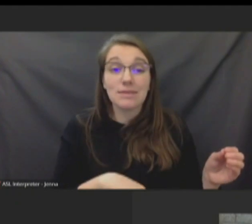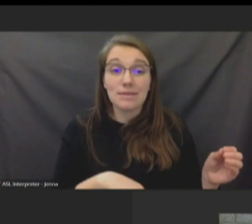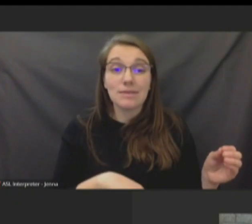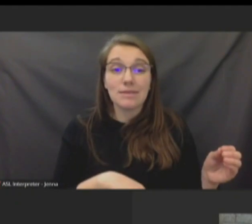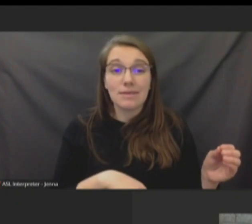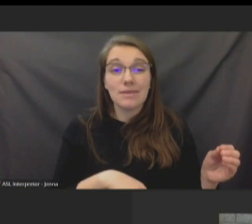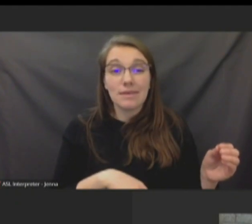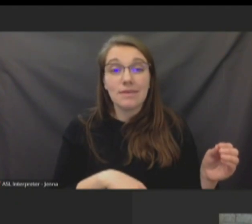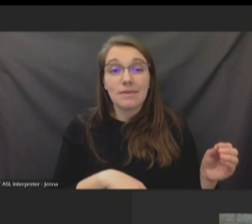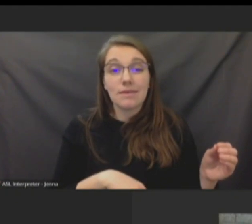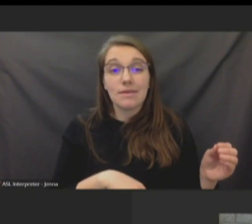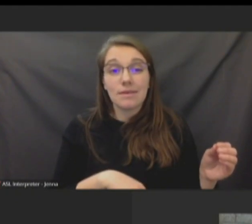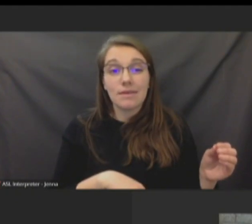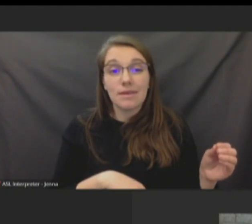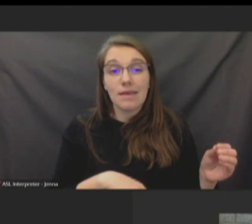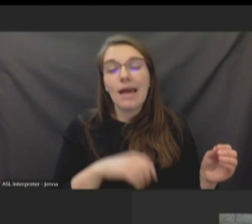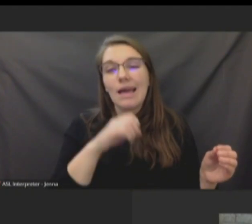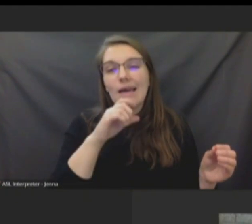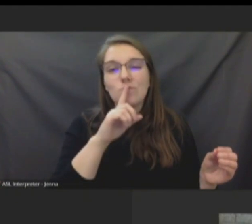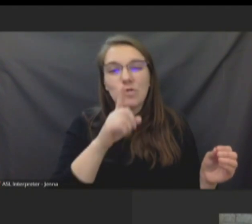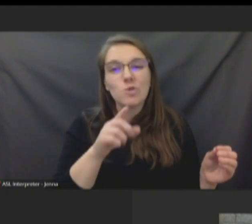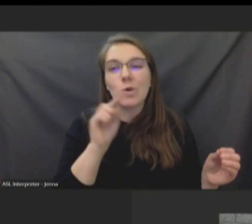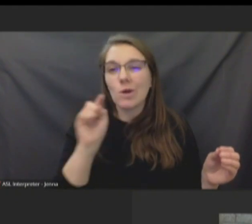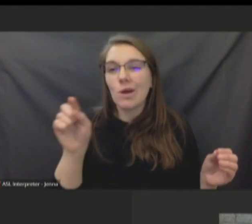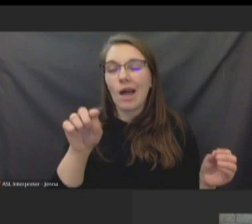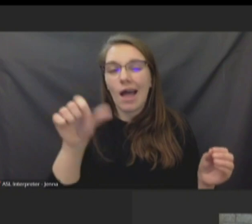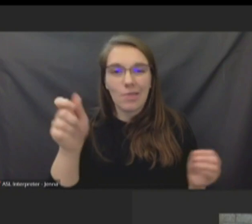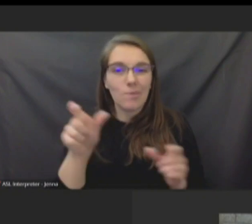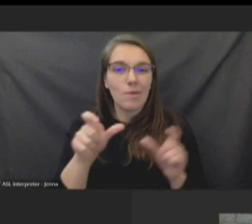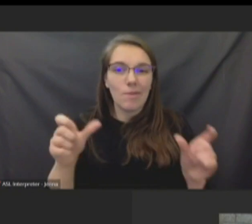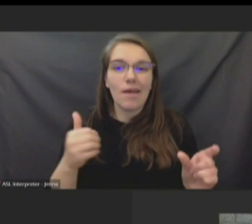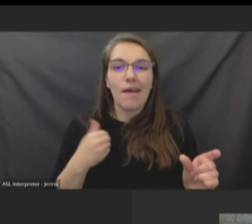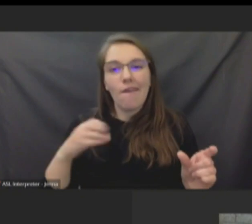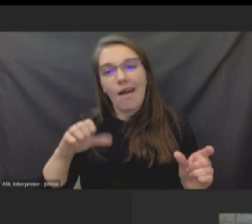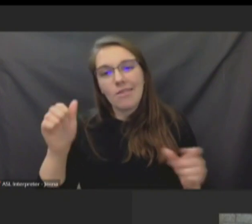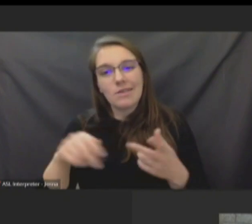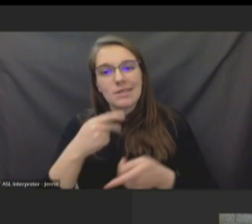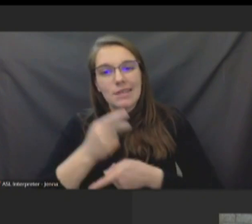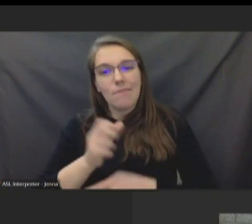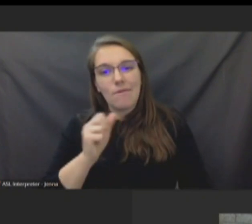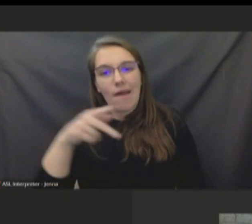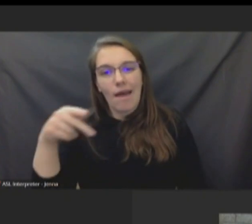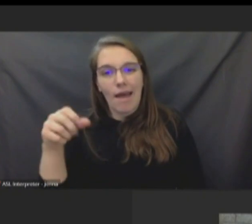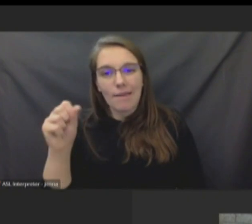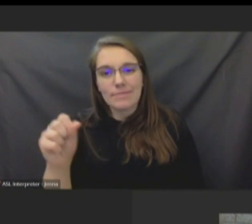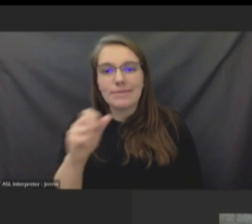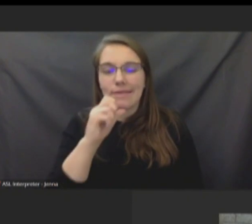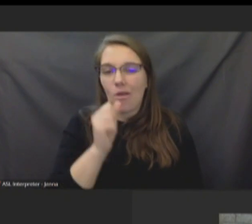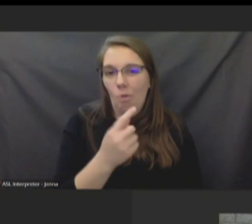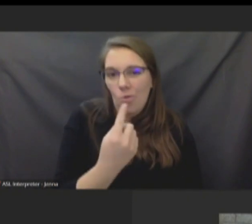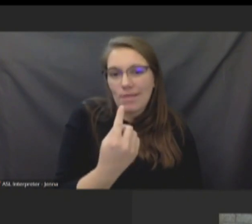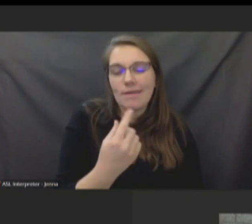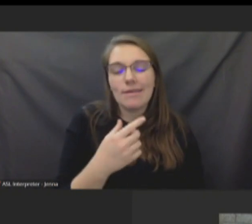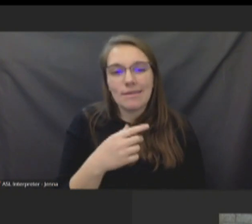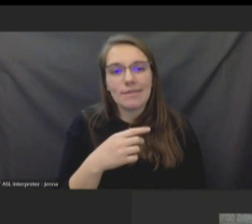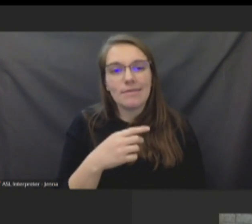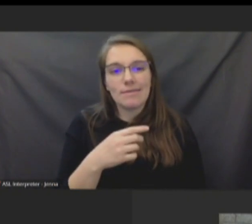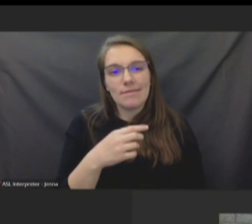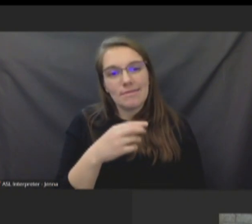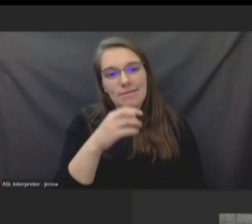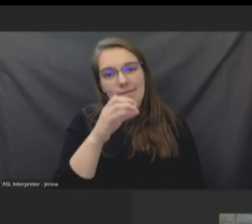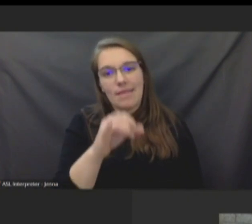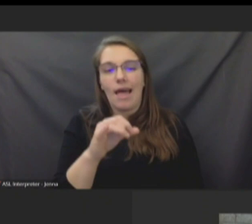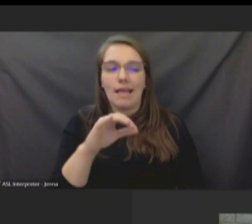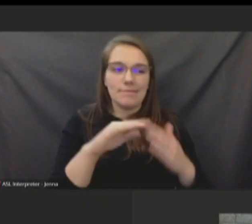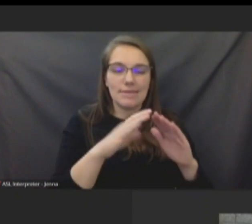sure that other folks may have different apps that they can use other than the ones that have been, established by the